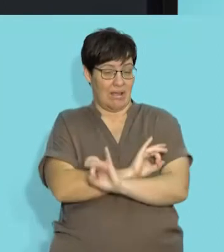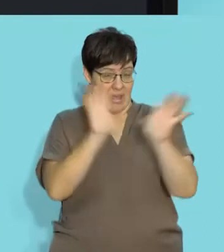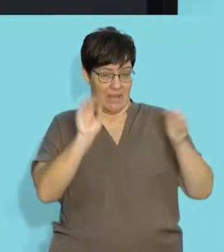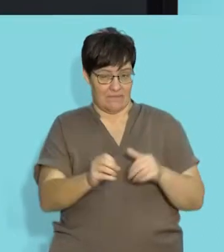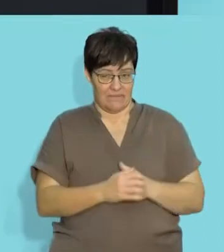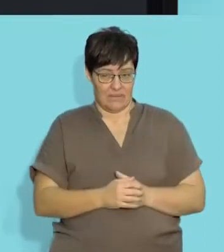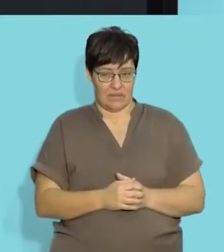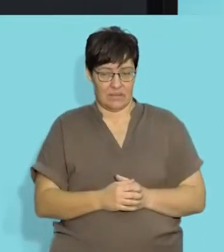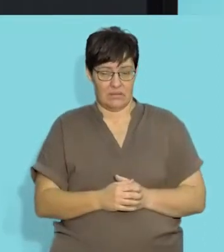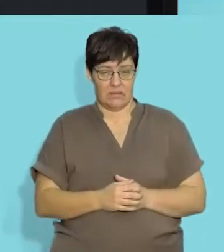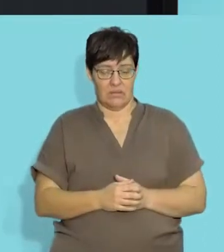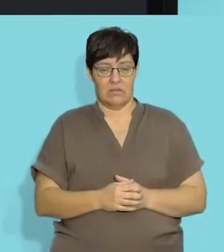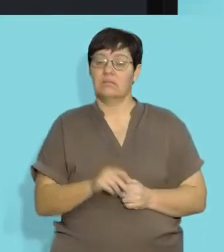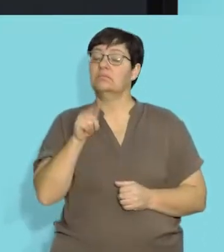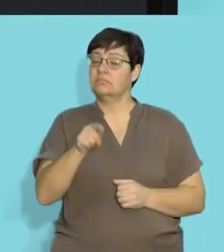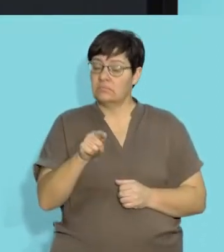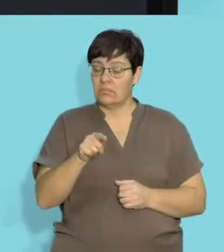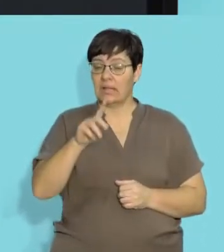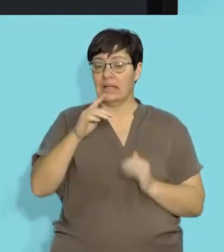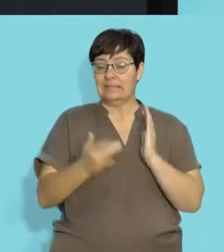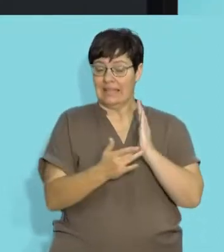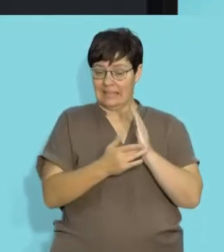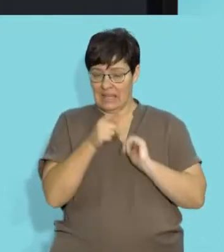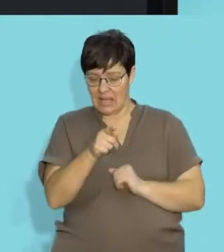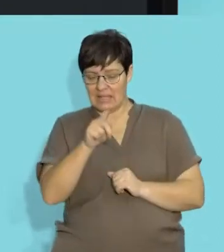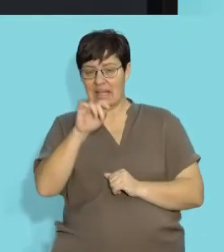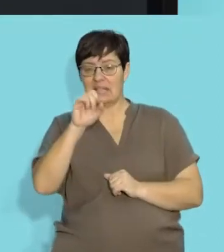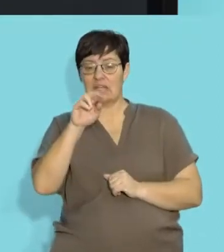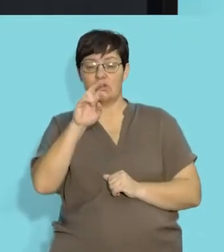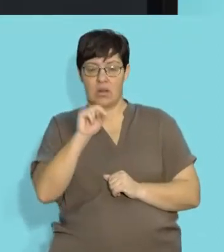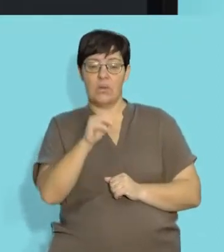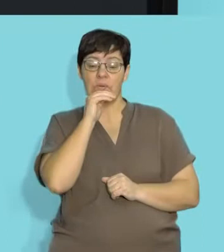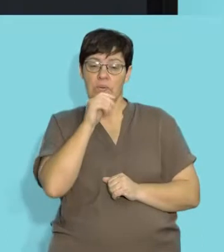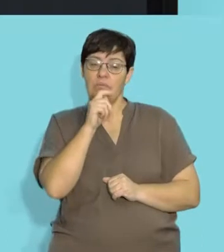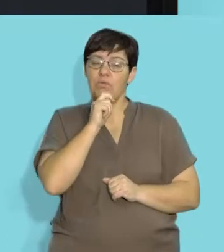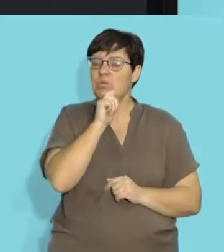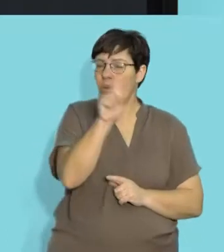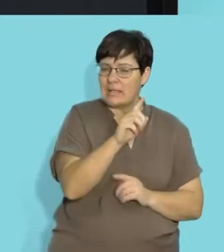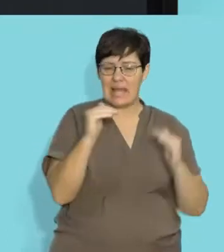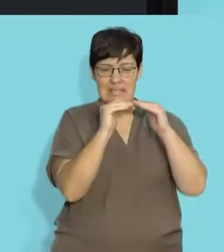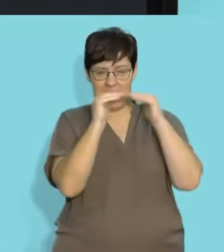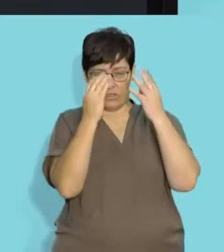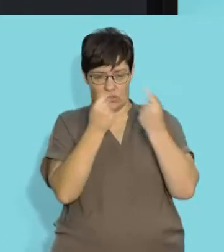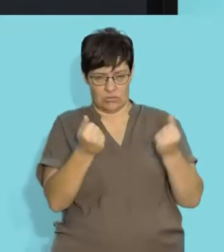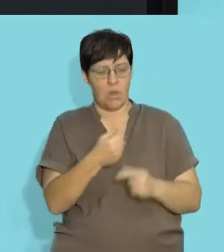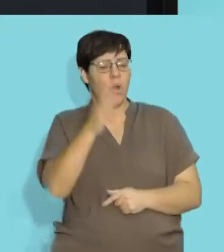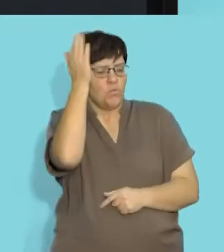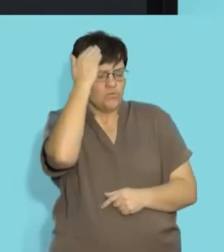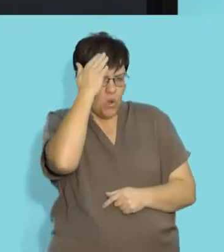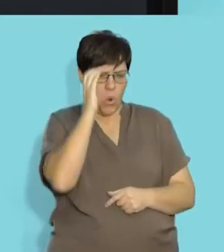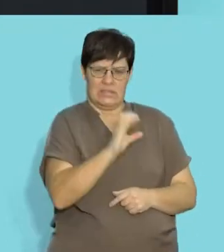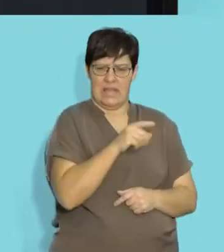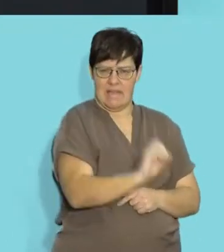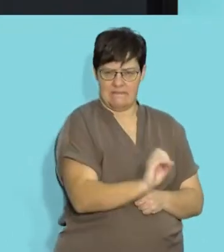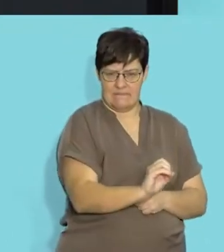clearly, that as a technique in a titration, what happens? You use a standard solution whose concentration is